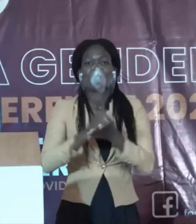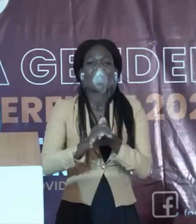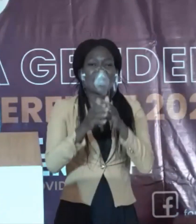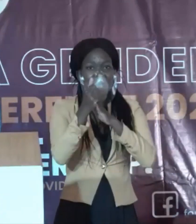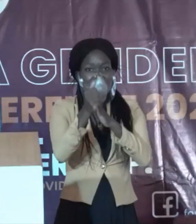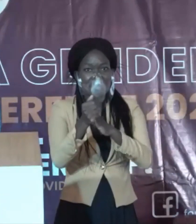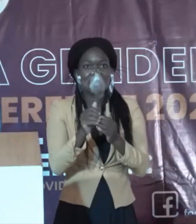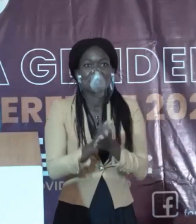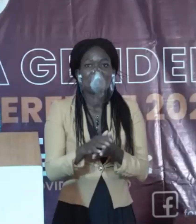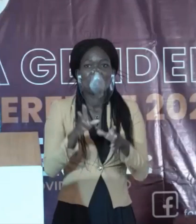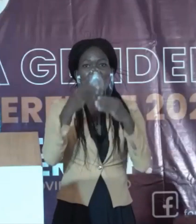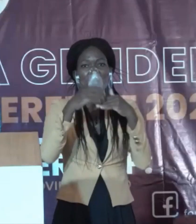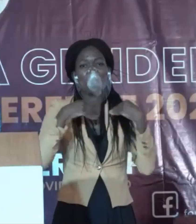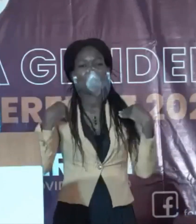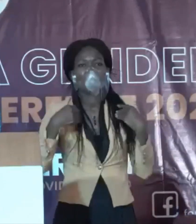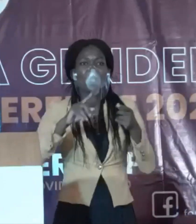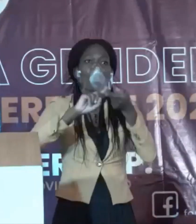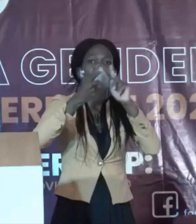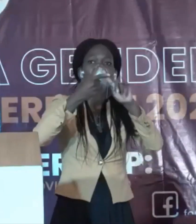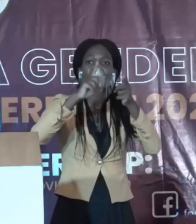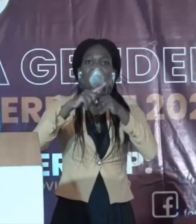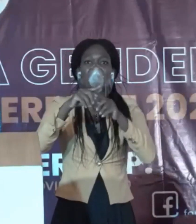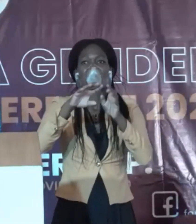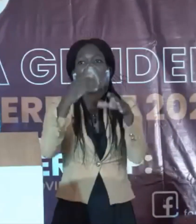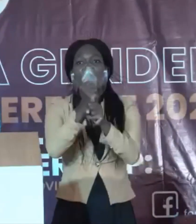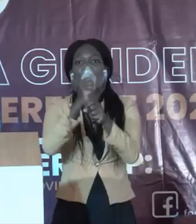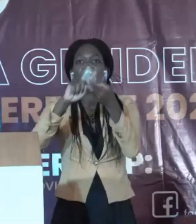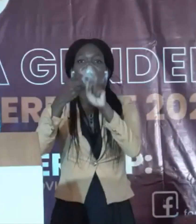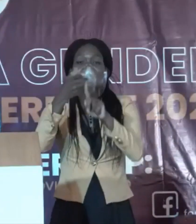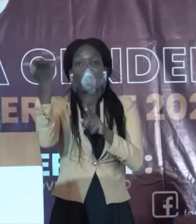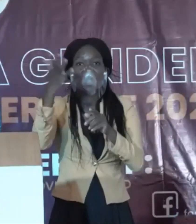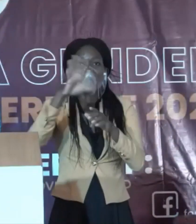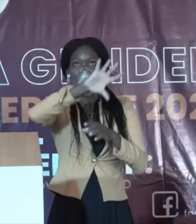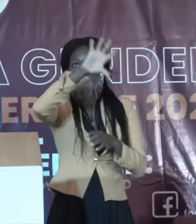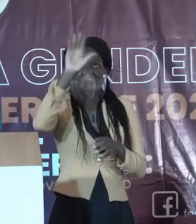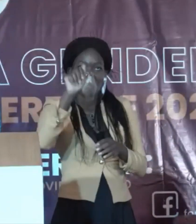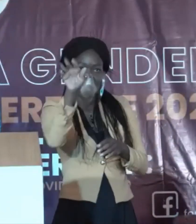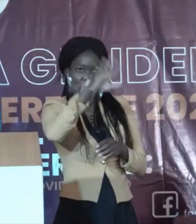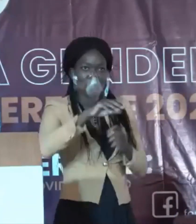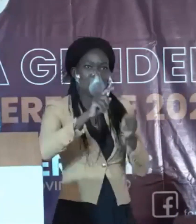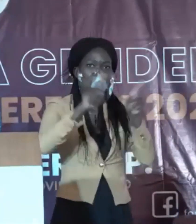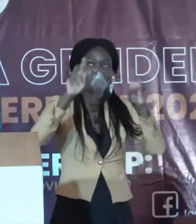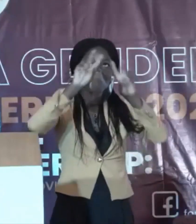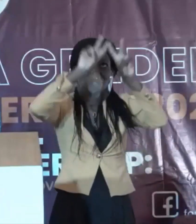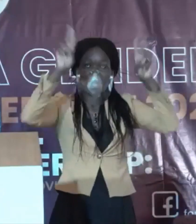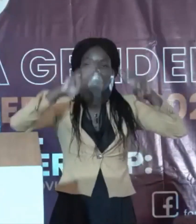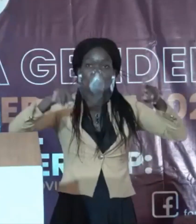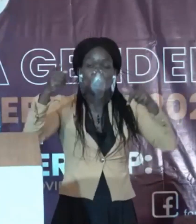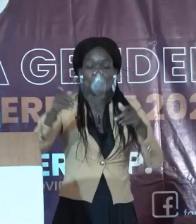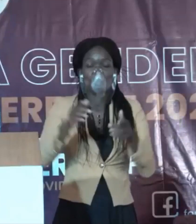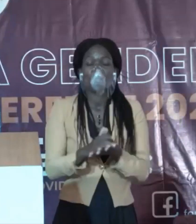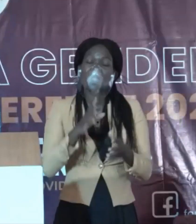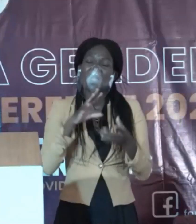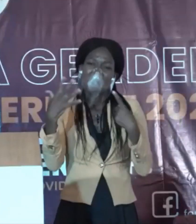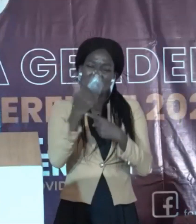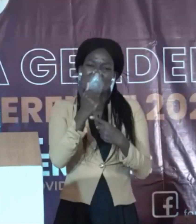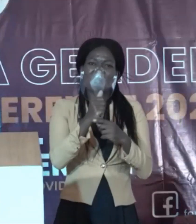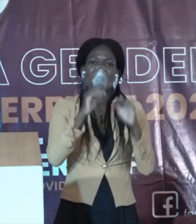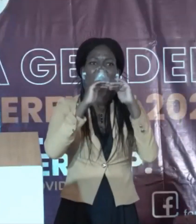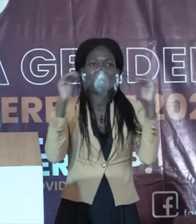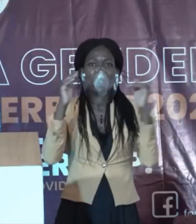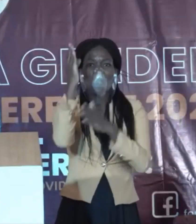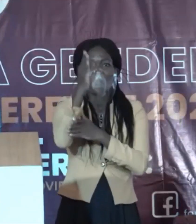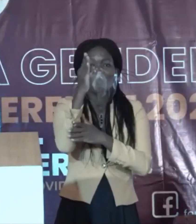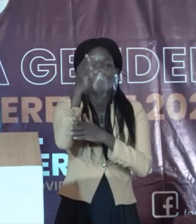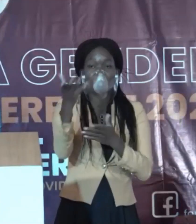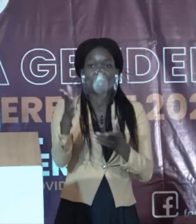business-to-business linkages of women entrepreneurs in the region and also internationally, we'll be able to achieve an equal